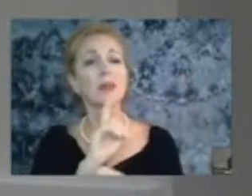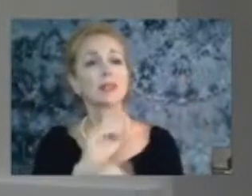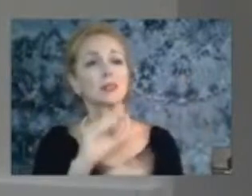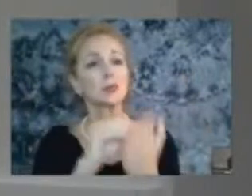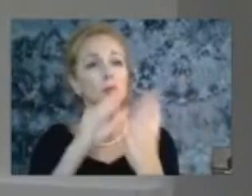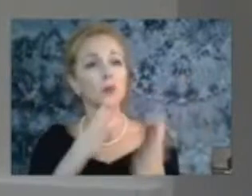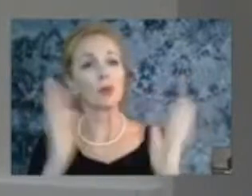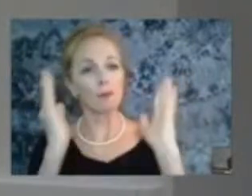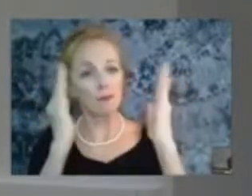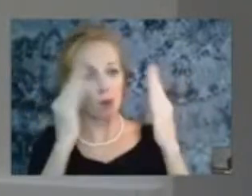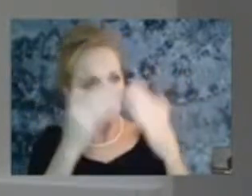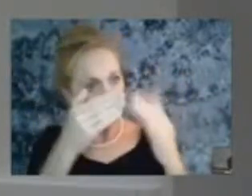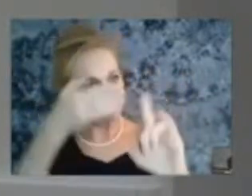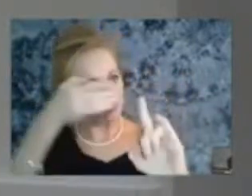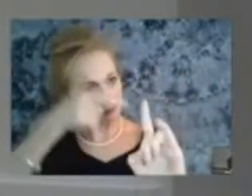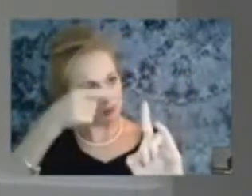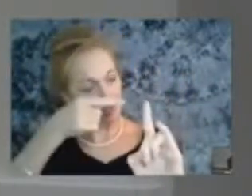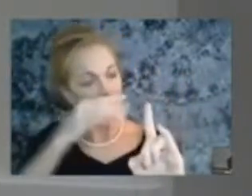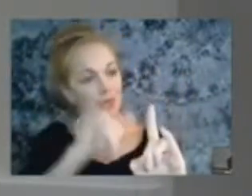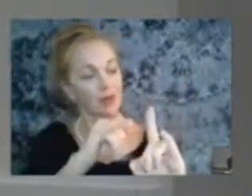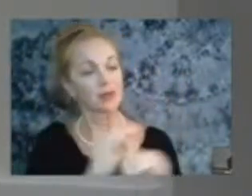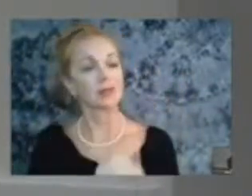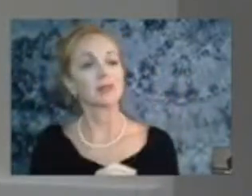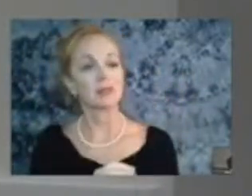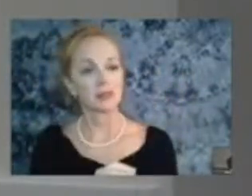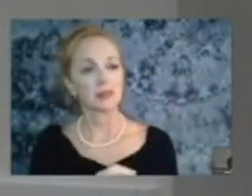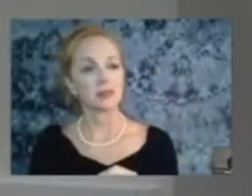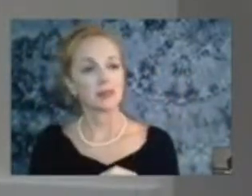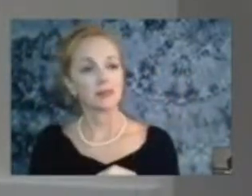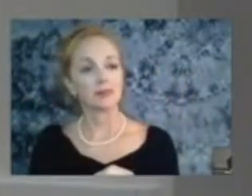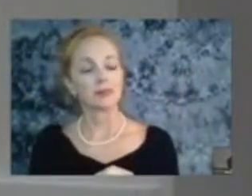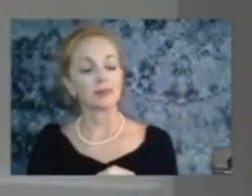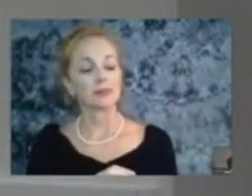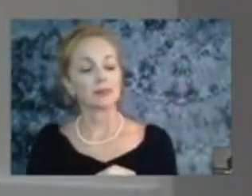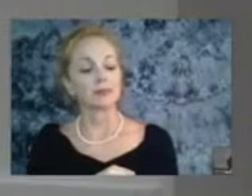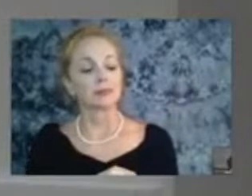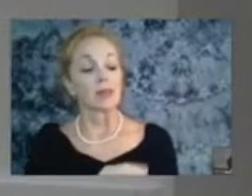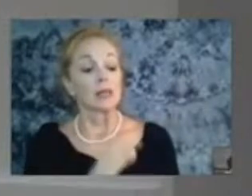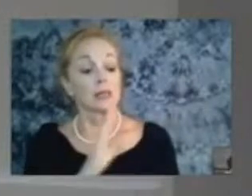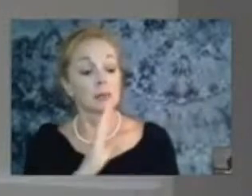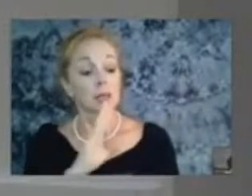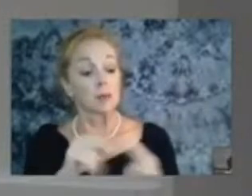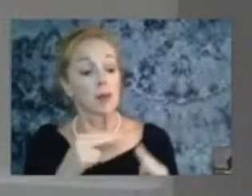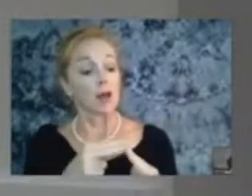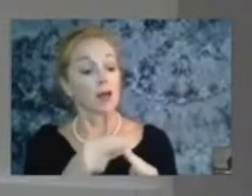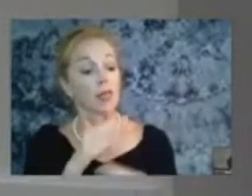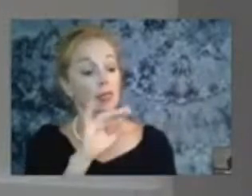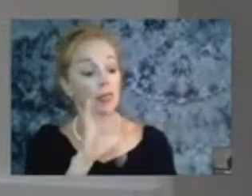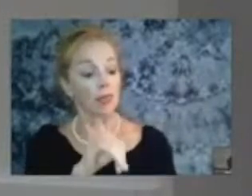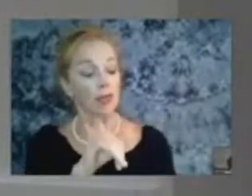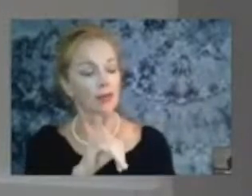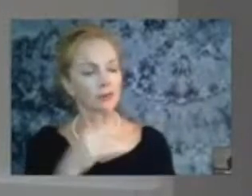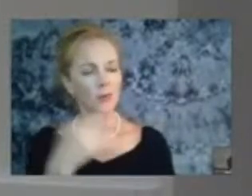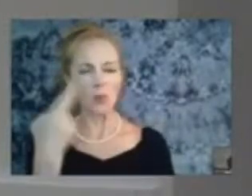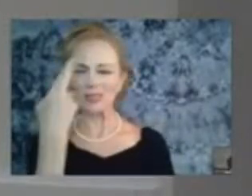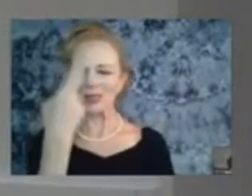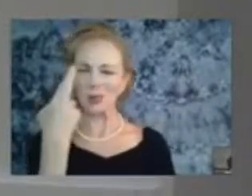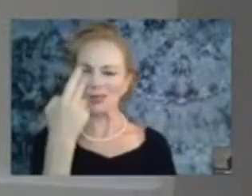that, can you talk me through the reasoning behind doing this just for school-based